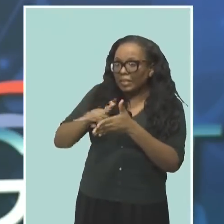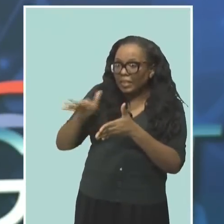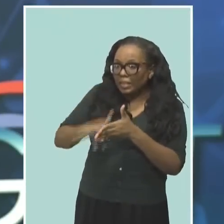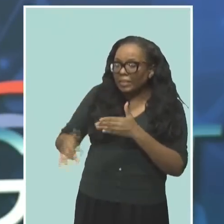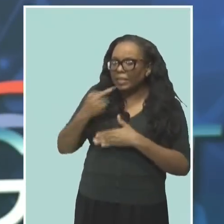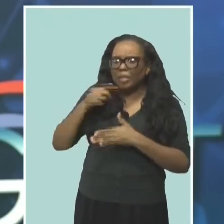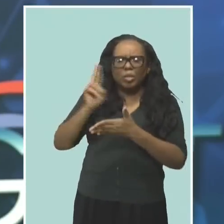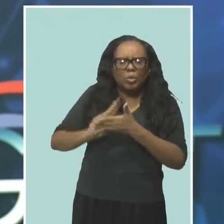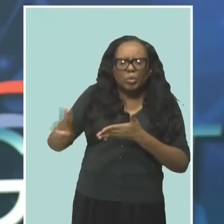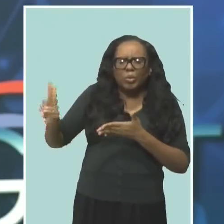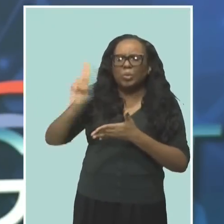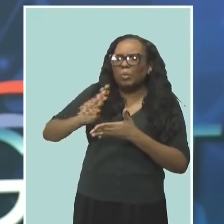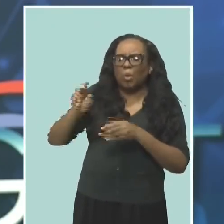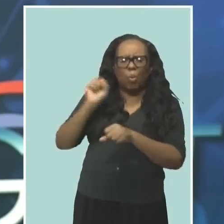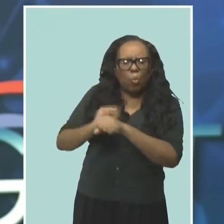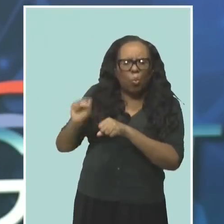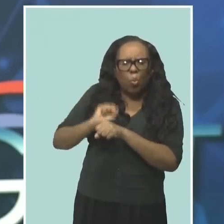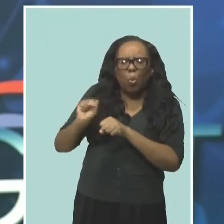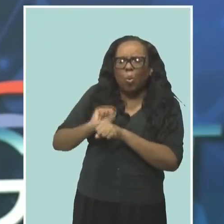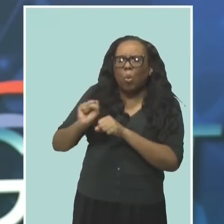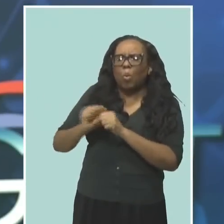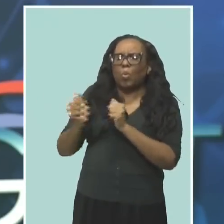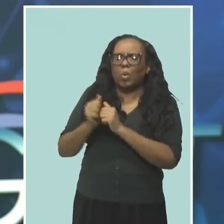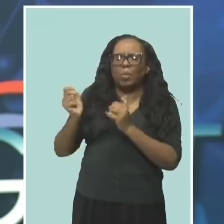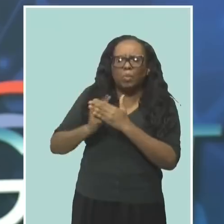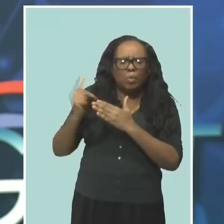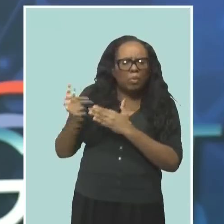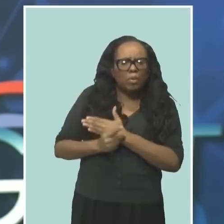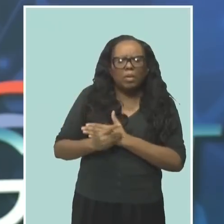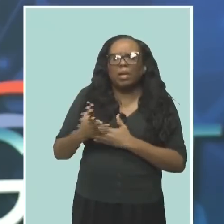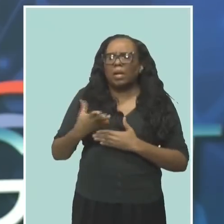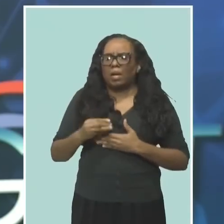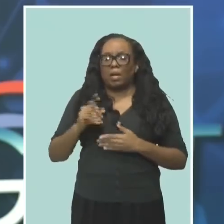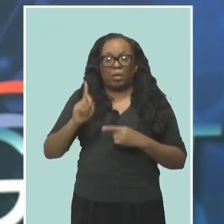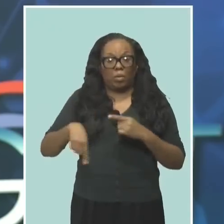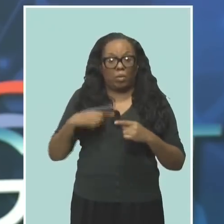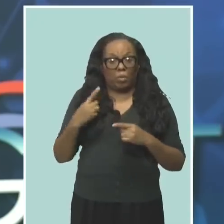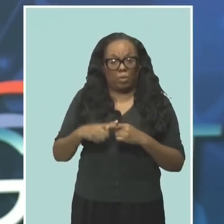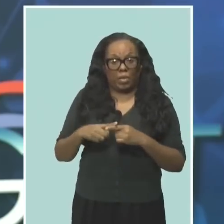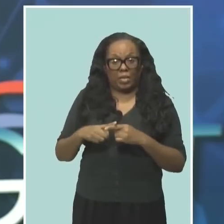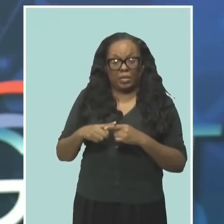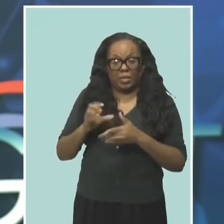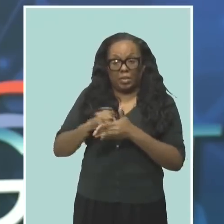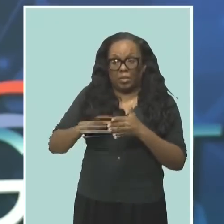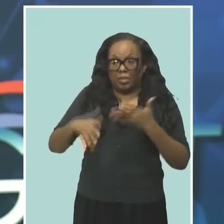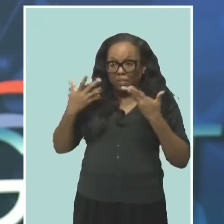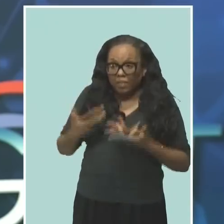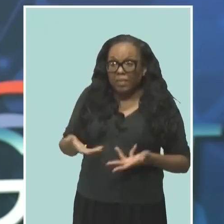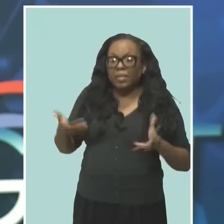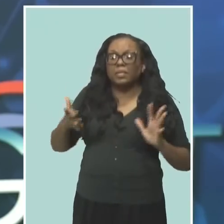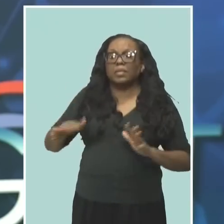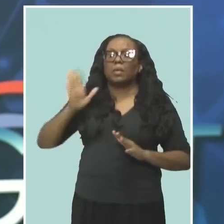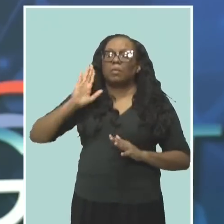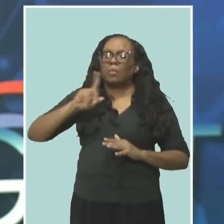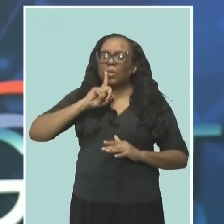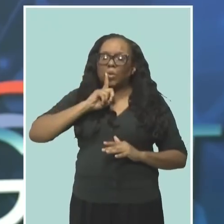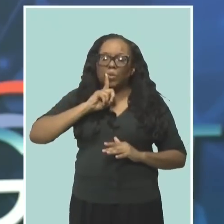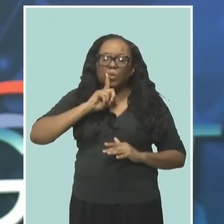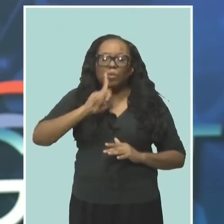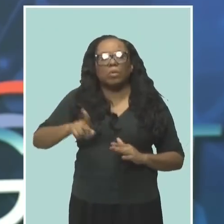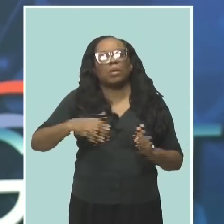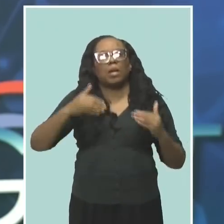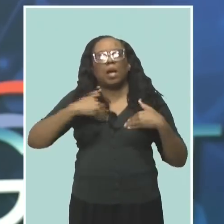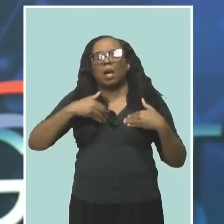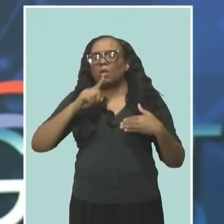Roberts, says UWI has worked hard on the programs and expects upon the completion of those studies, students will be fit for